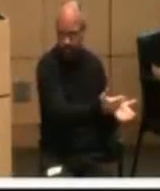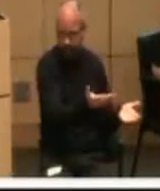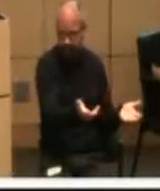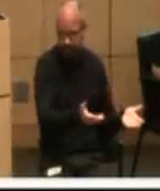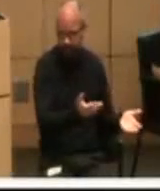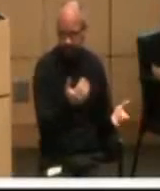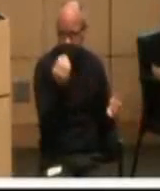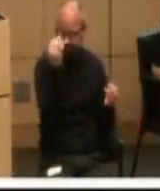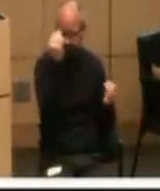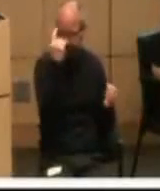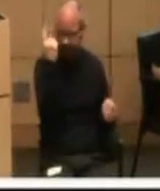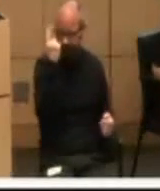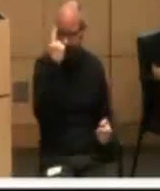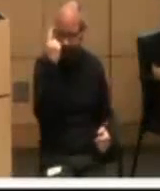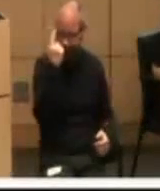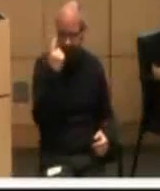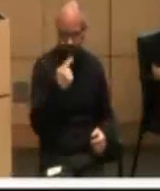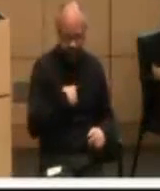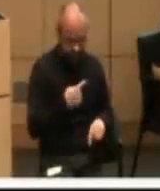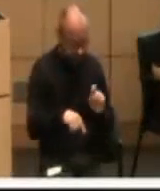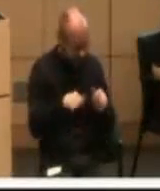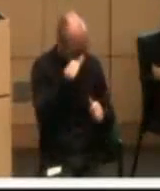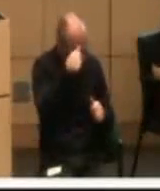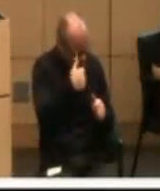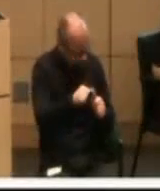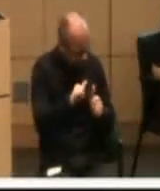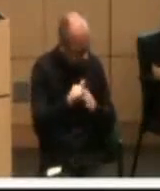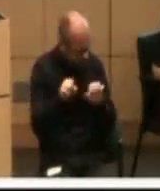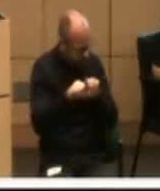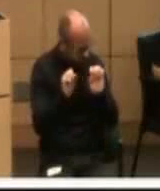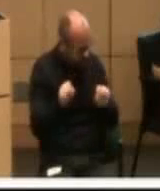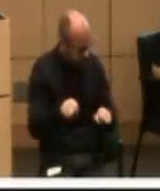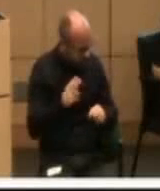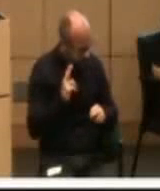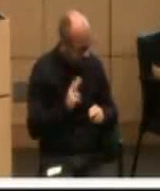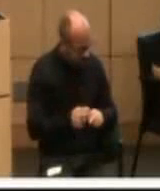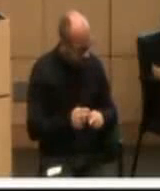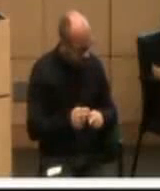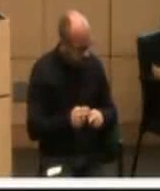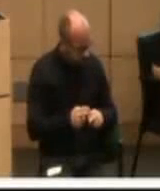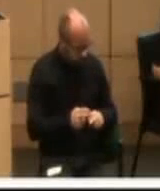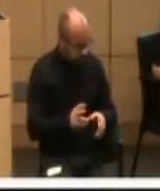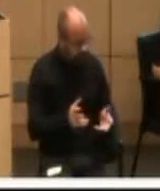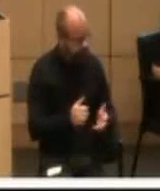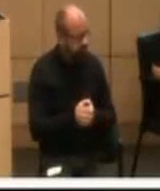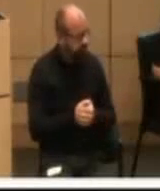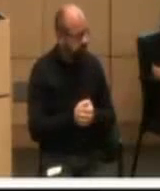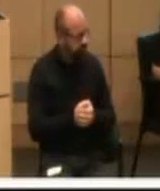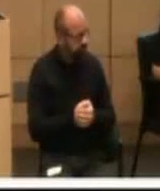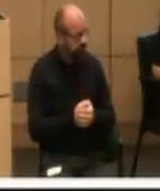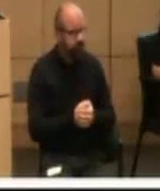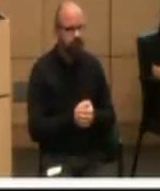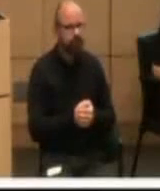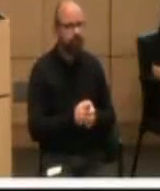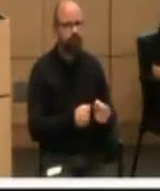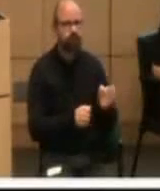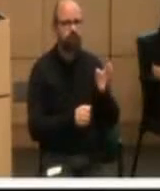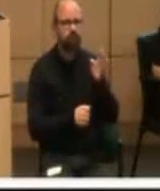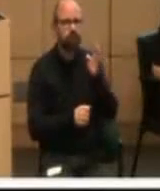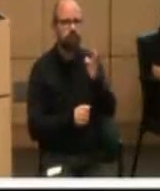something like that. And I can't remember what that system was called. I could look it up though. Thank you. Does somebody know?